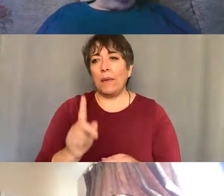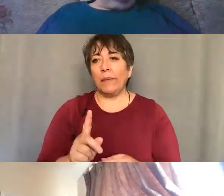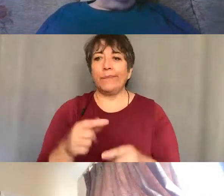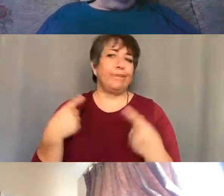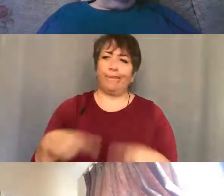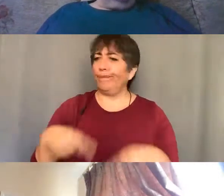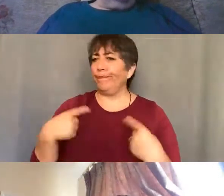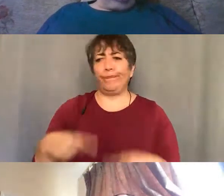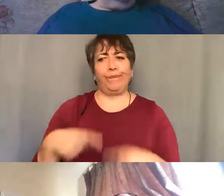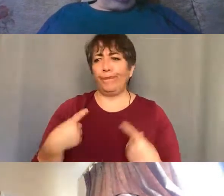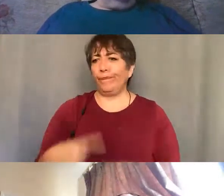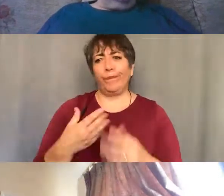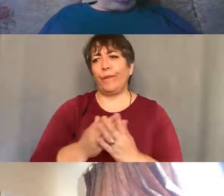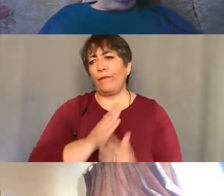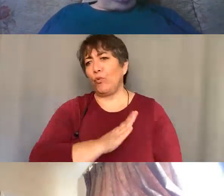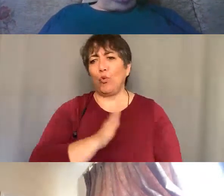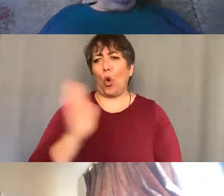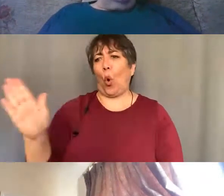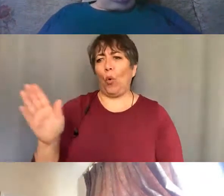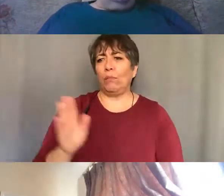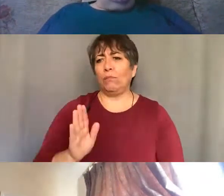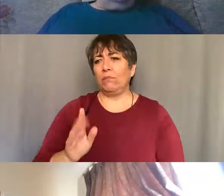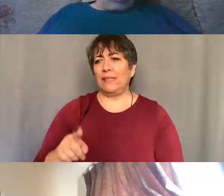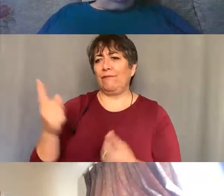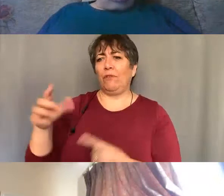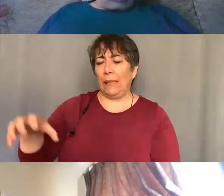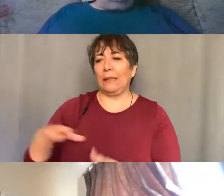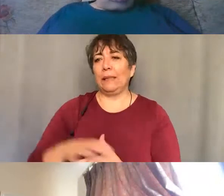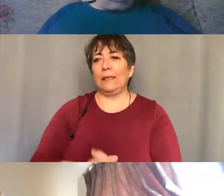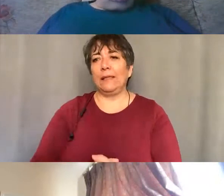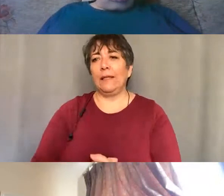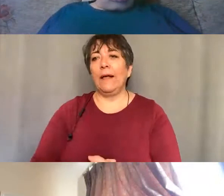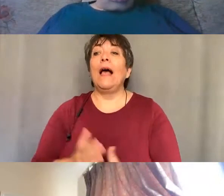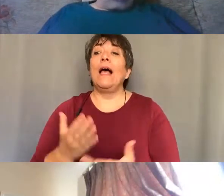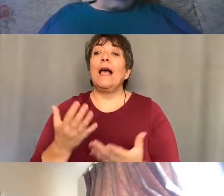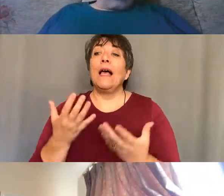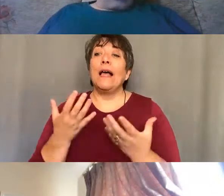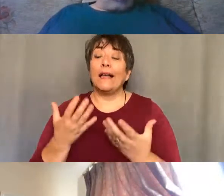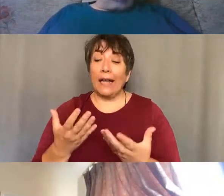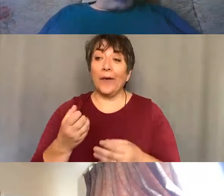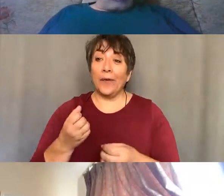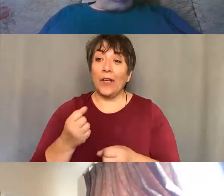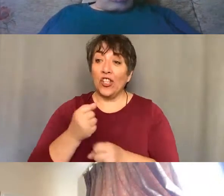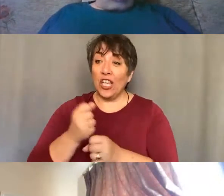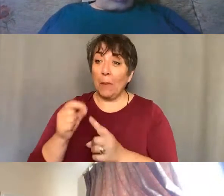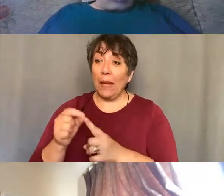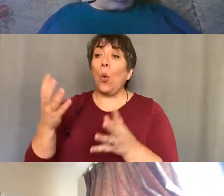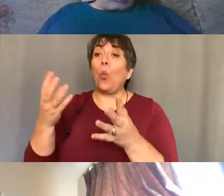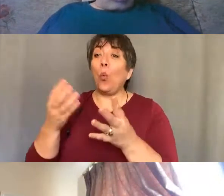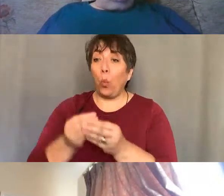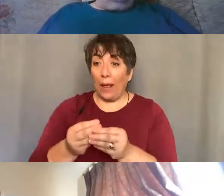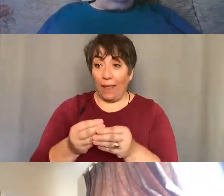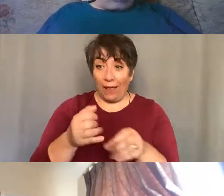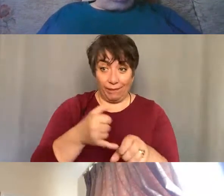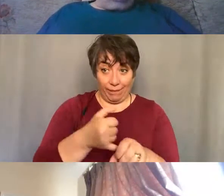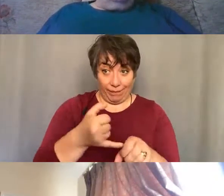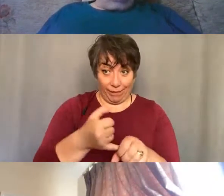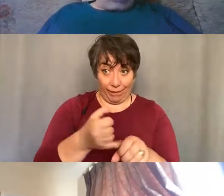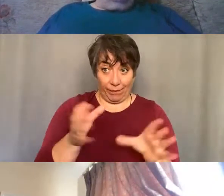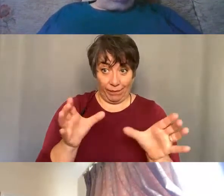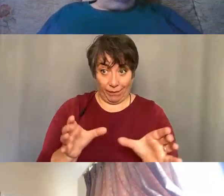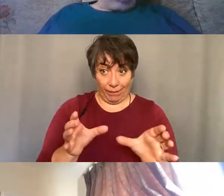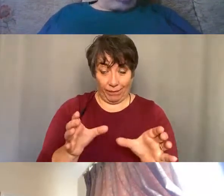So accessing medicines, because obviously dispensing practices tend to be in more rural areas, obviously accessing from a pharmacy can be more challenging. So